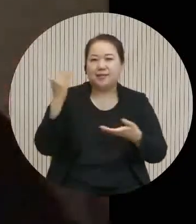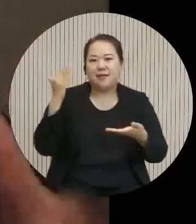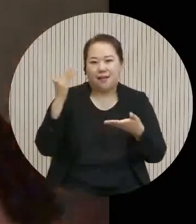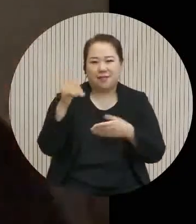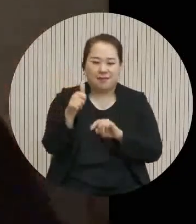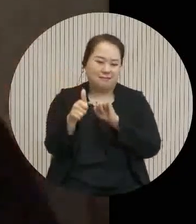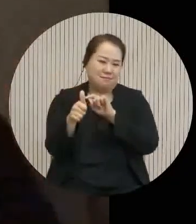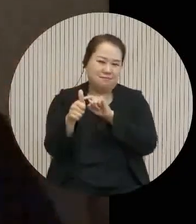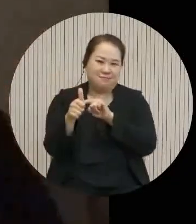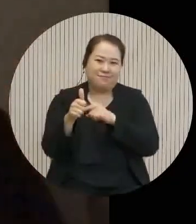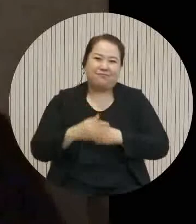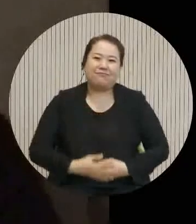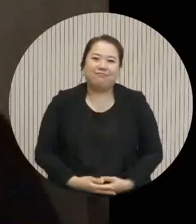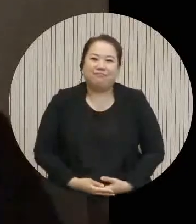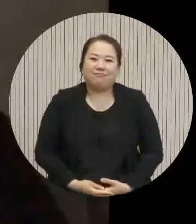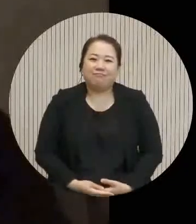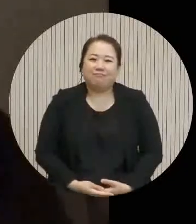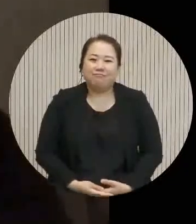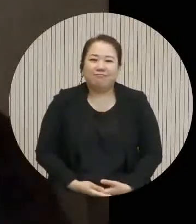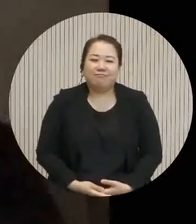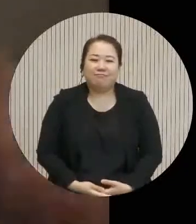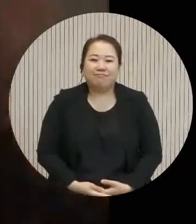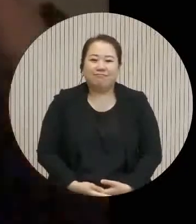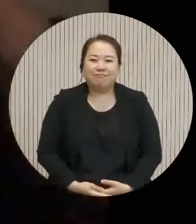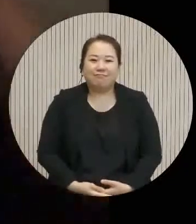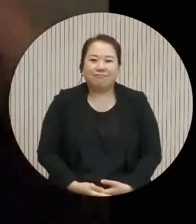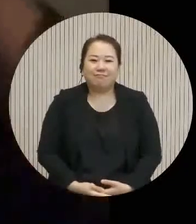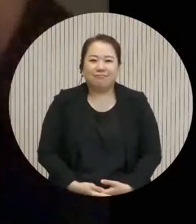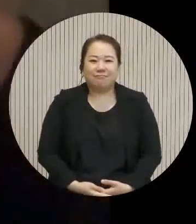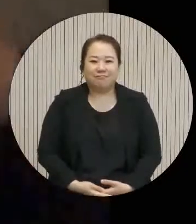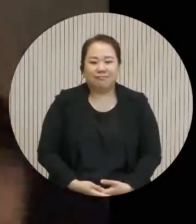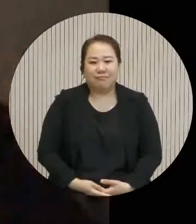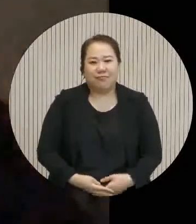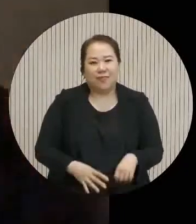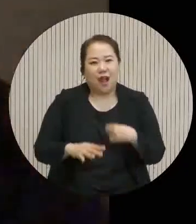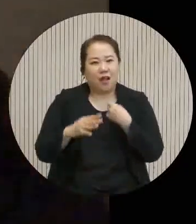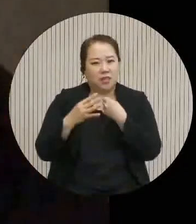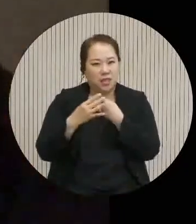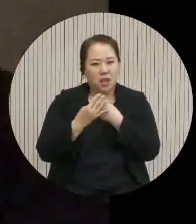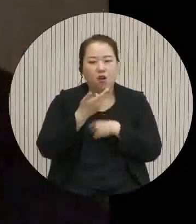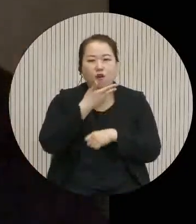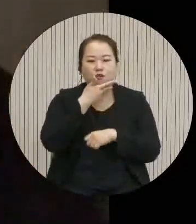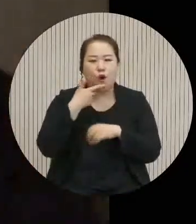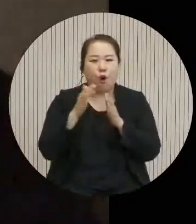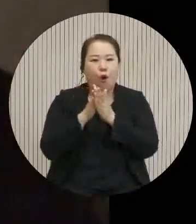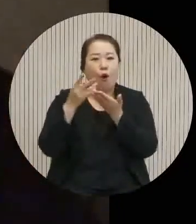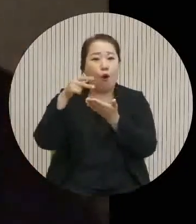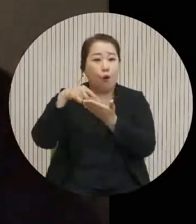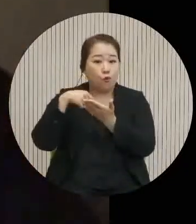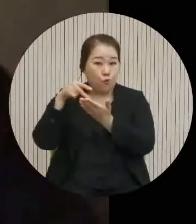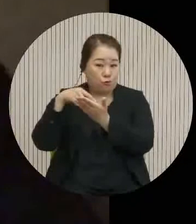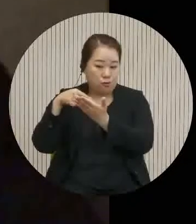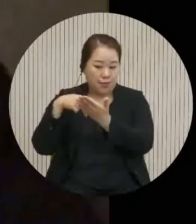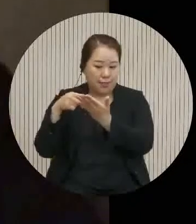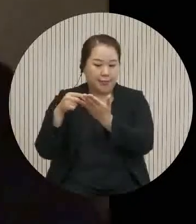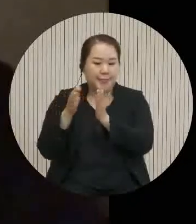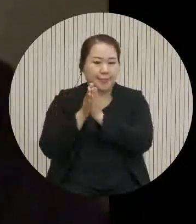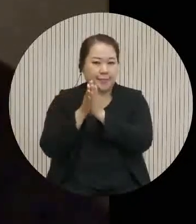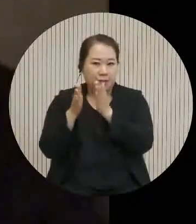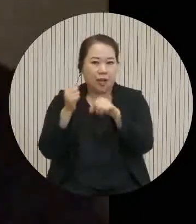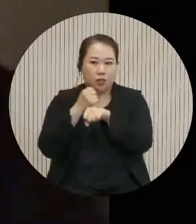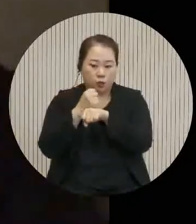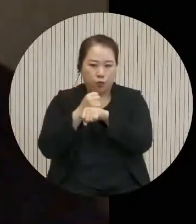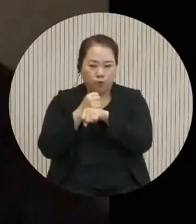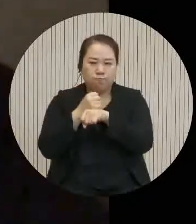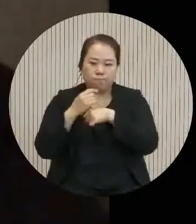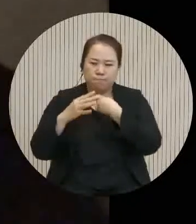the library started a reading program. Now, there are problems with just depending on the English library because there's a